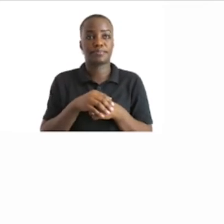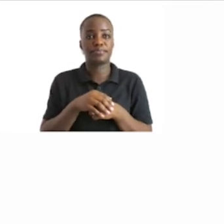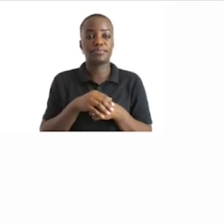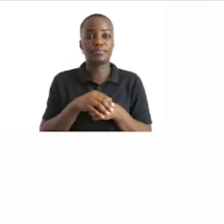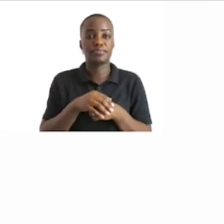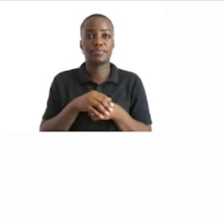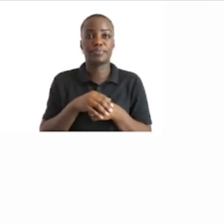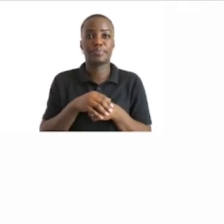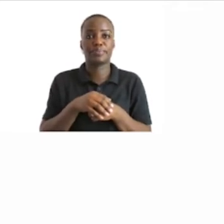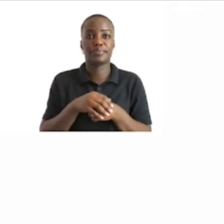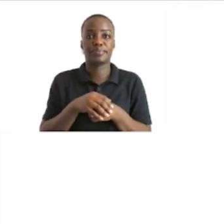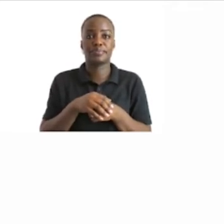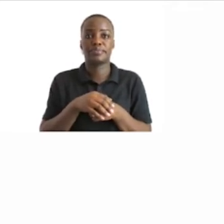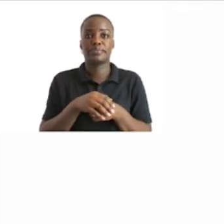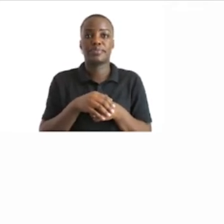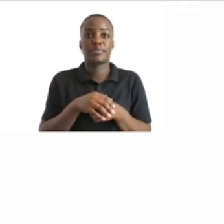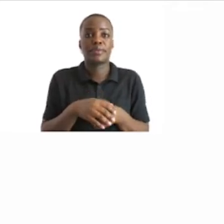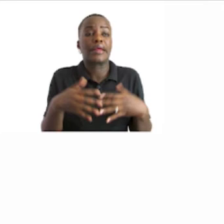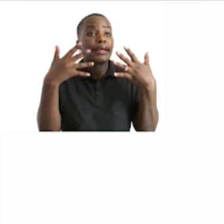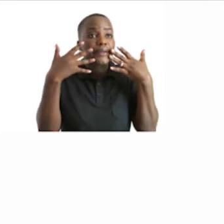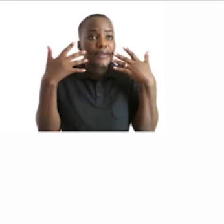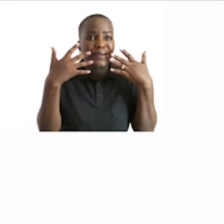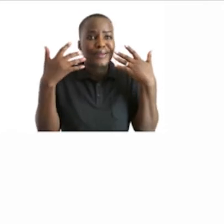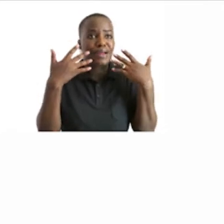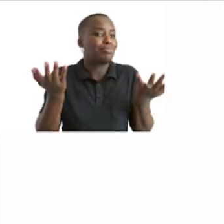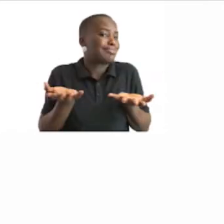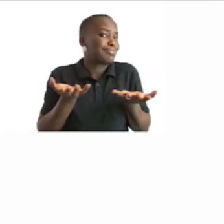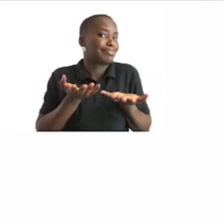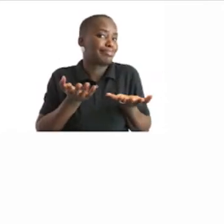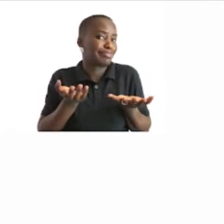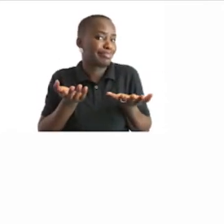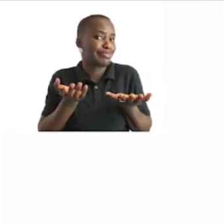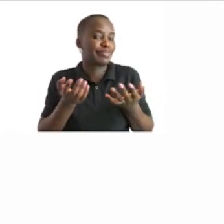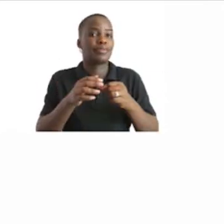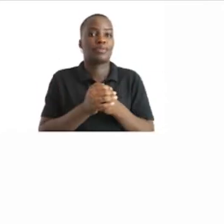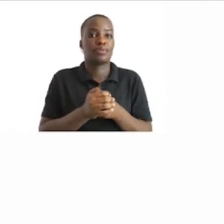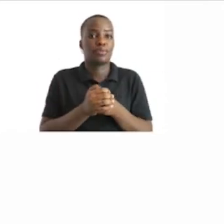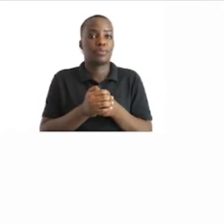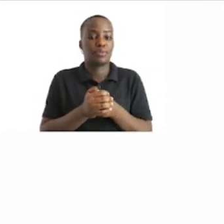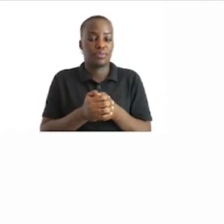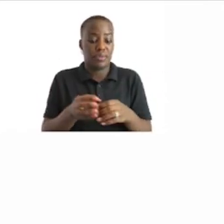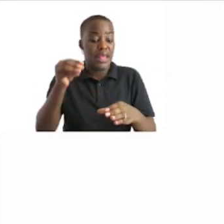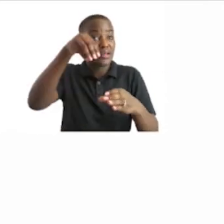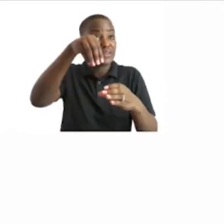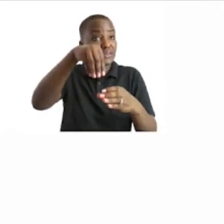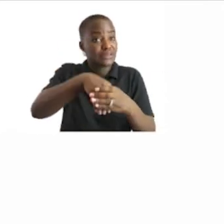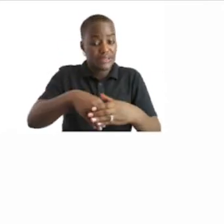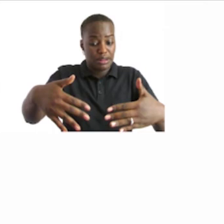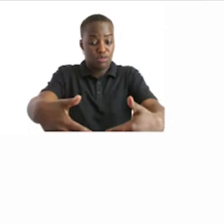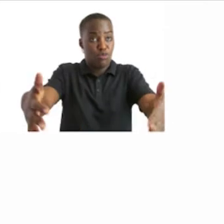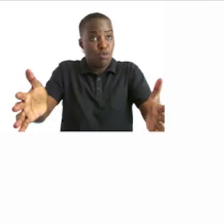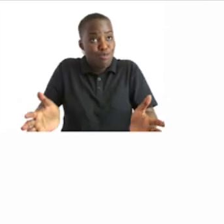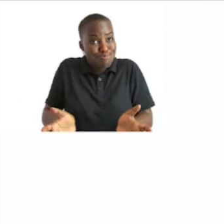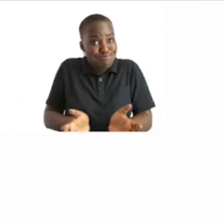Very good. Number 2 says, where is the cat? Is it